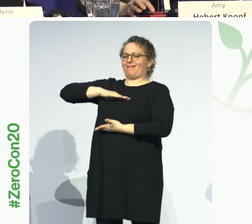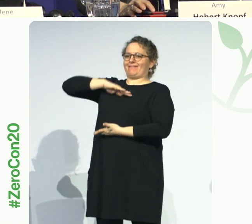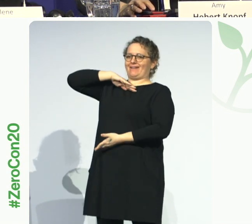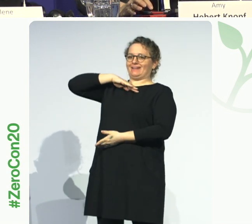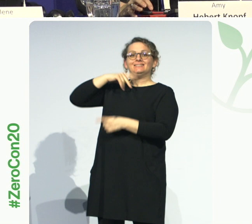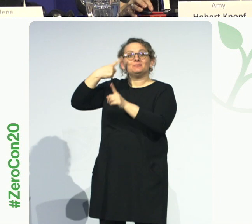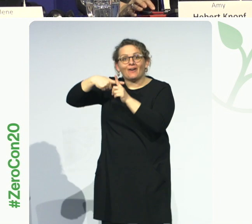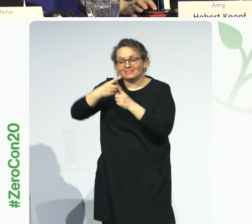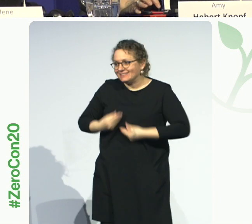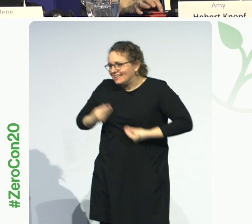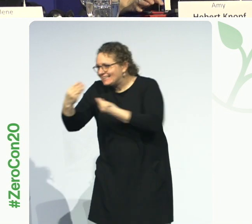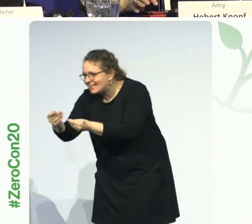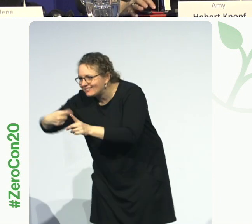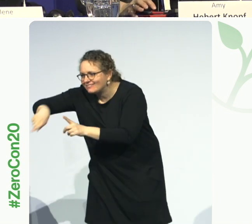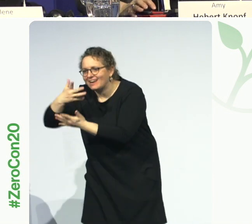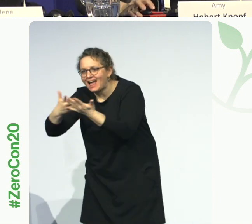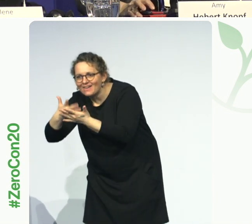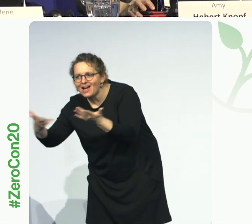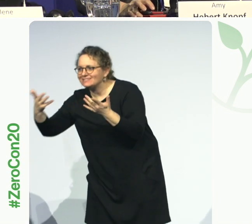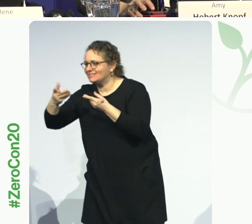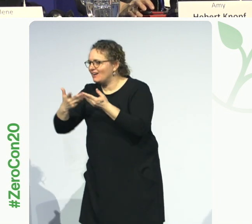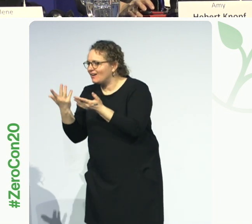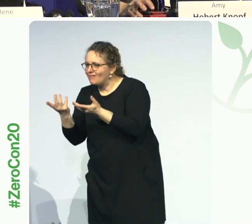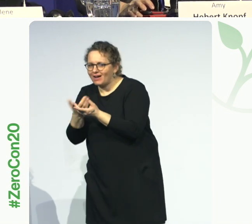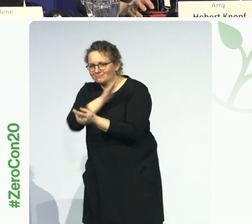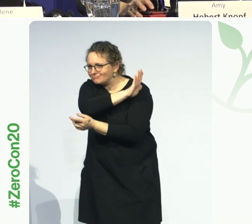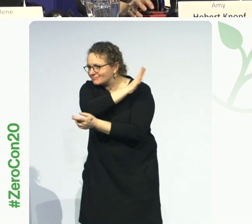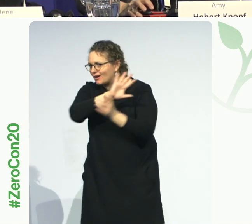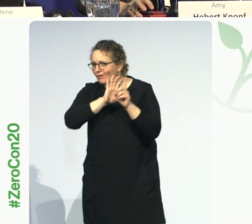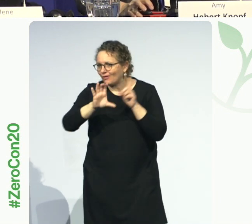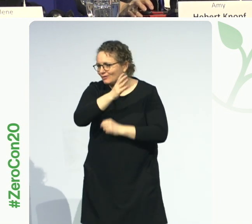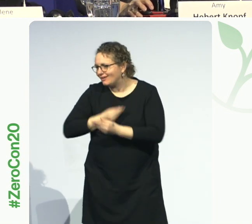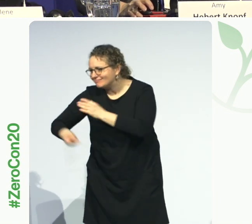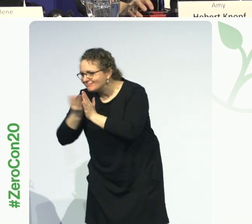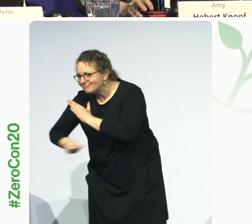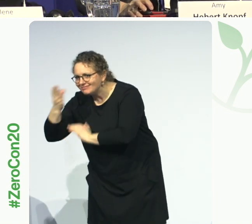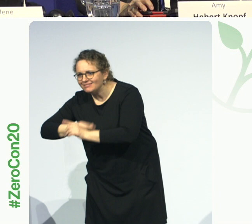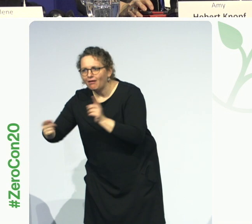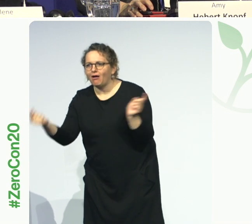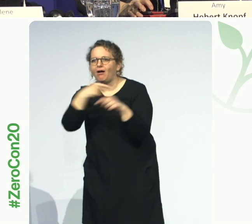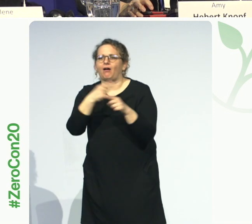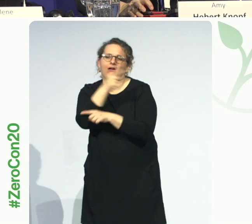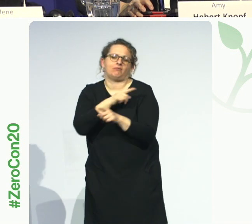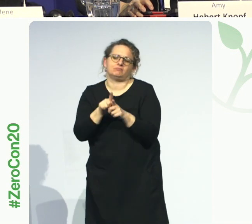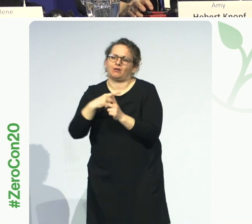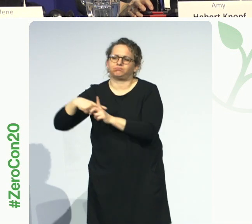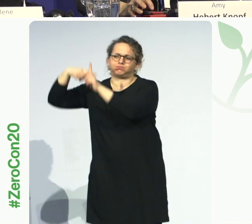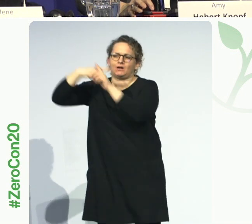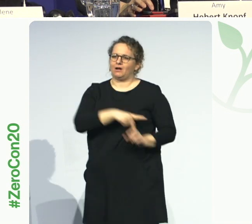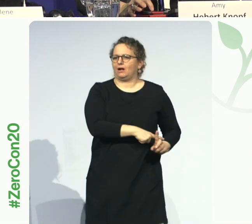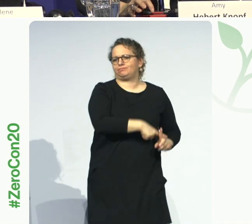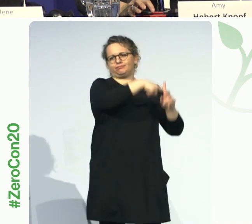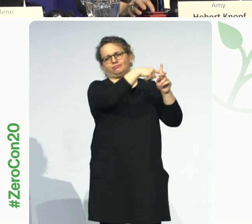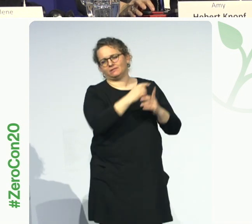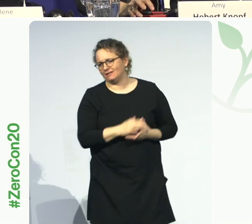States. We just collected our baseline data in January, and we're looking forward to collecting